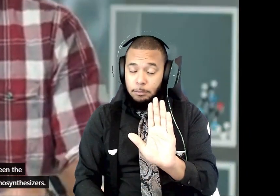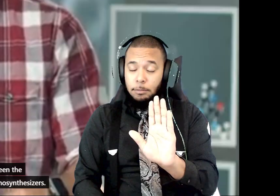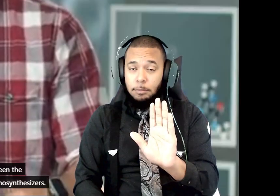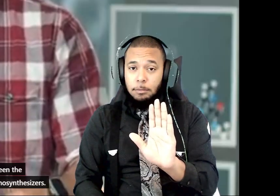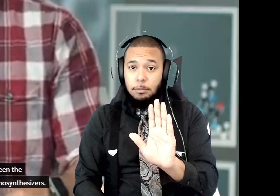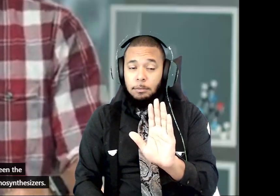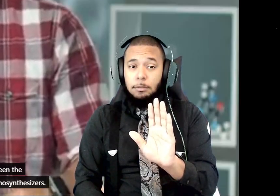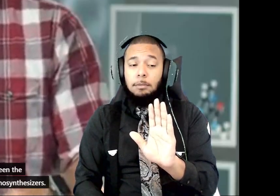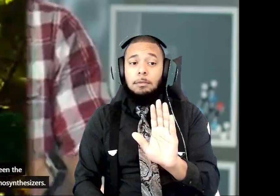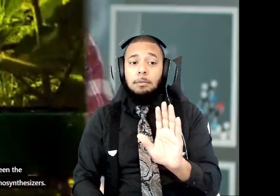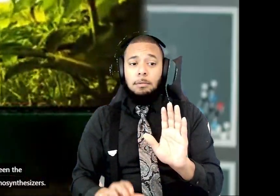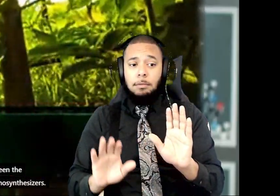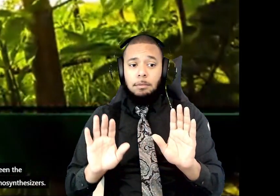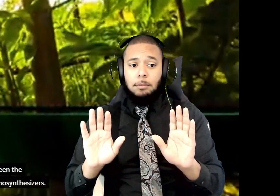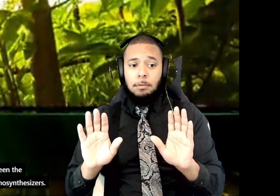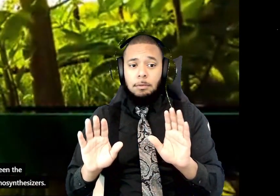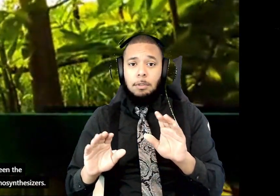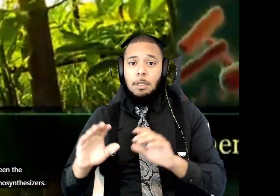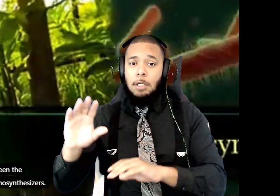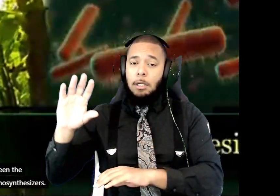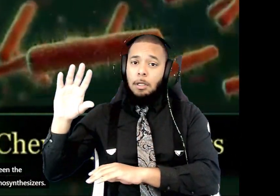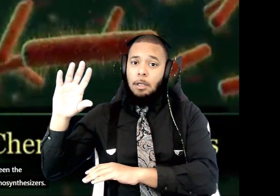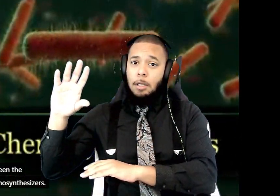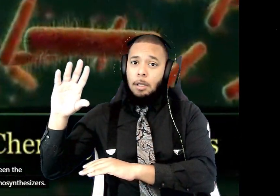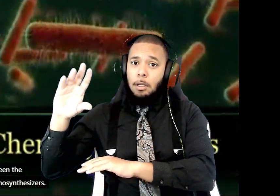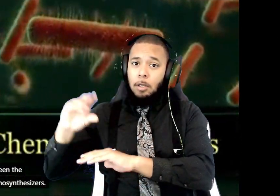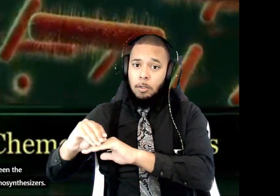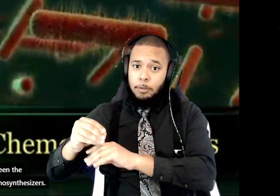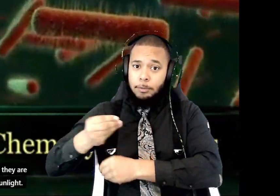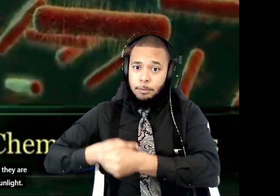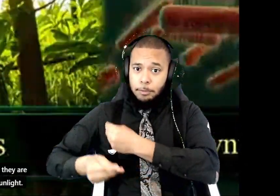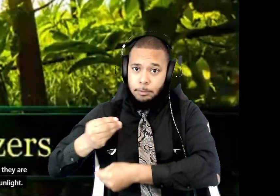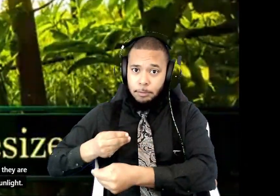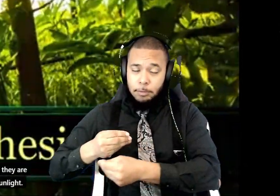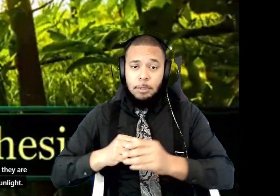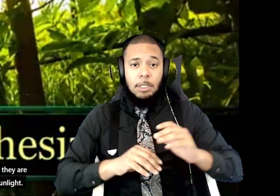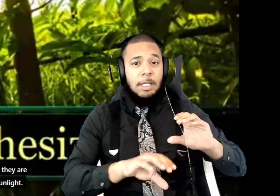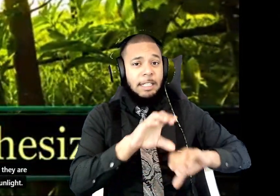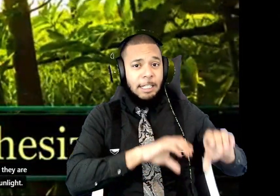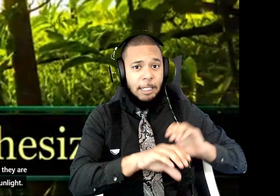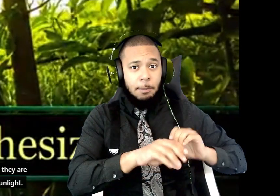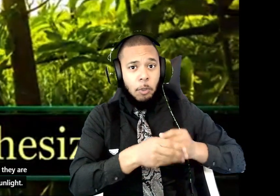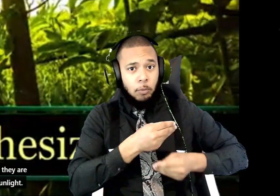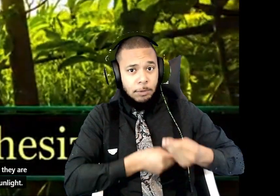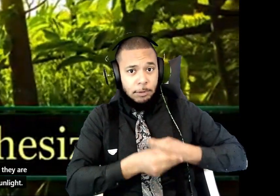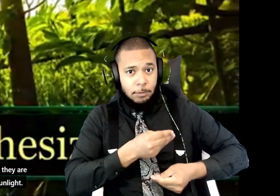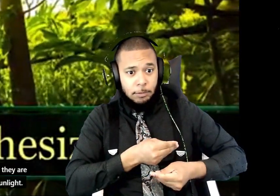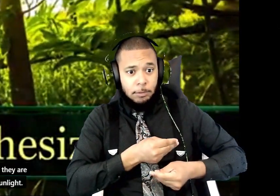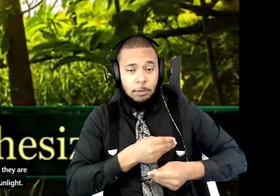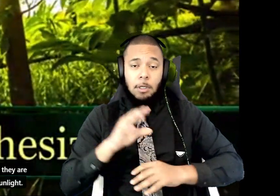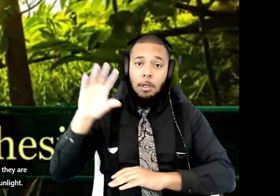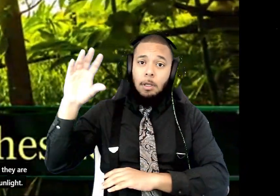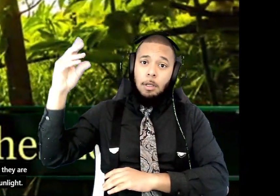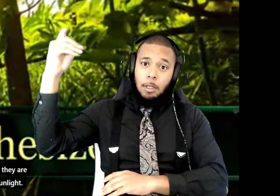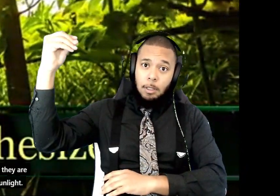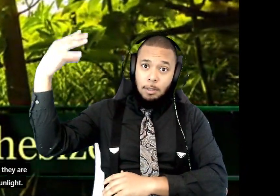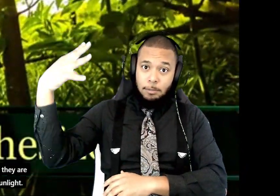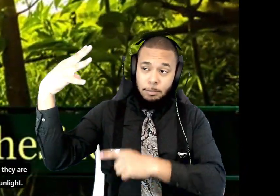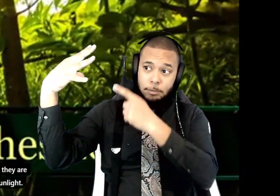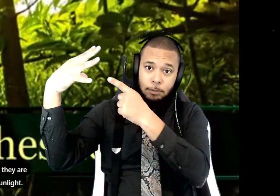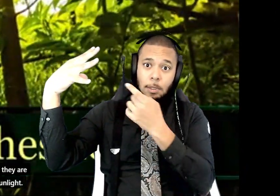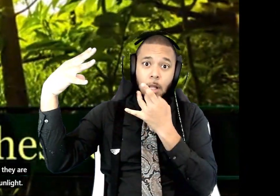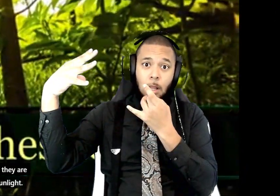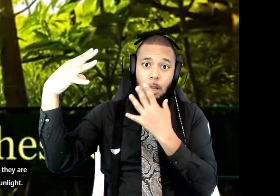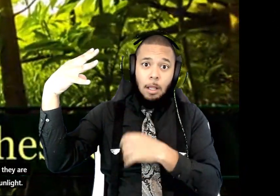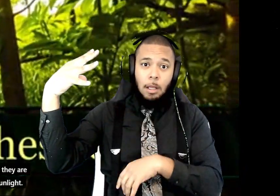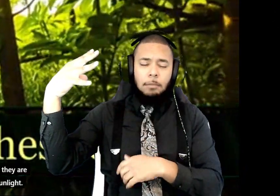between the photosynthesizers and the chemosynthesizers. So the photosynthesizers, they are using light,